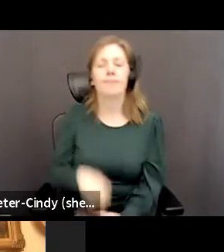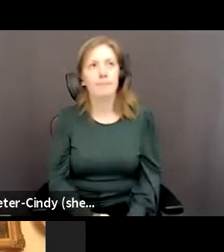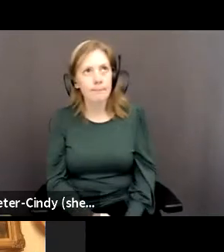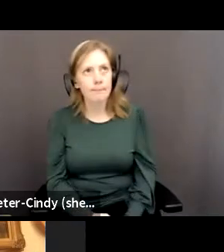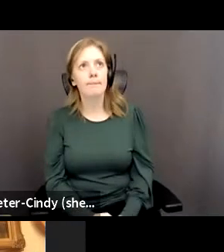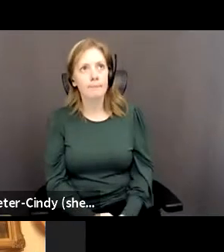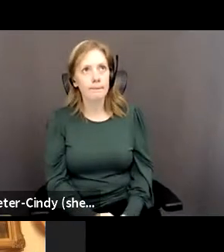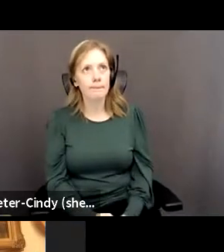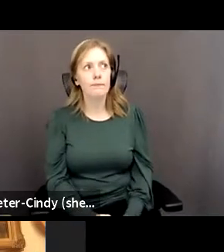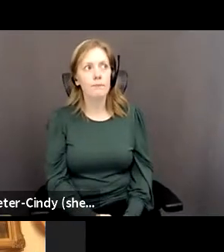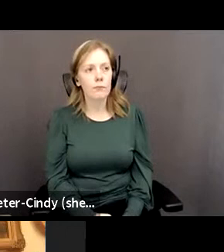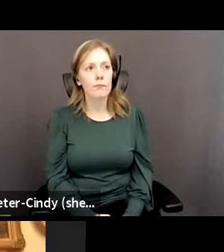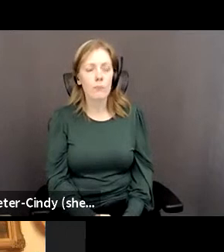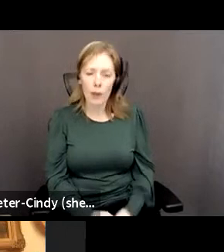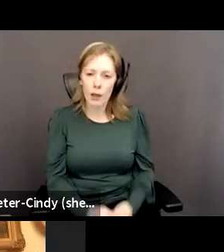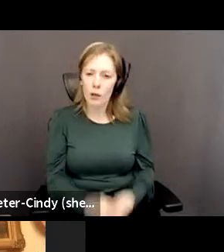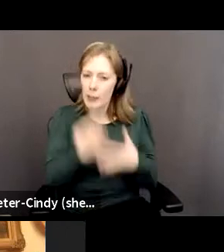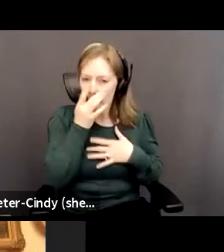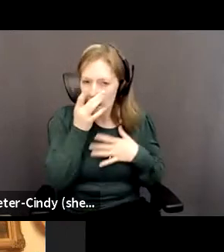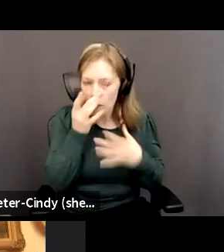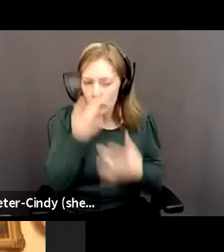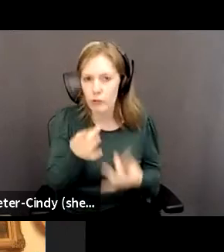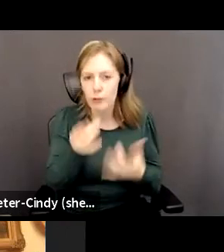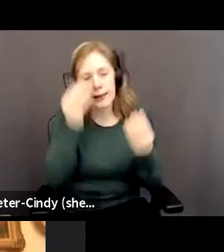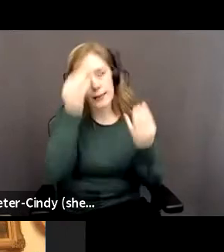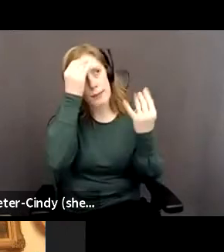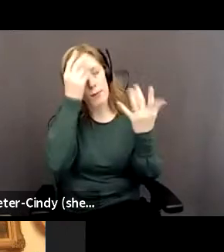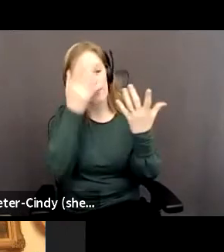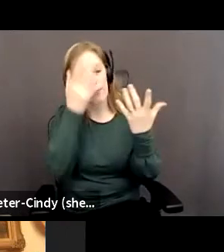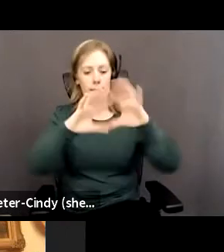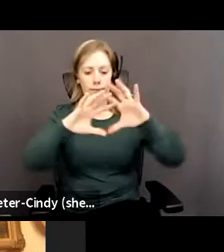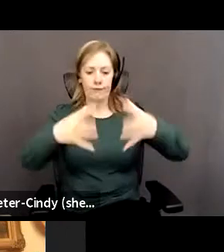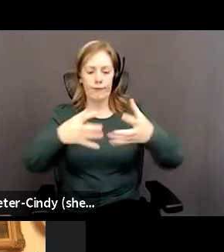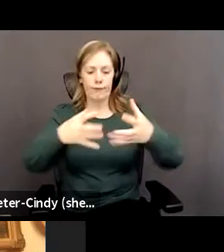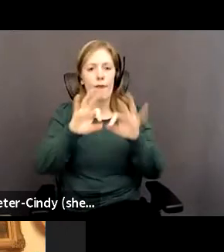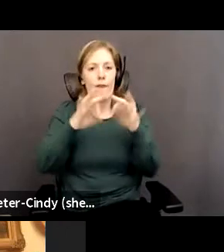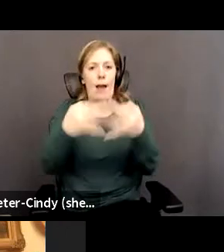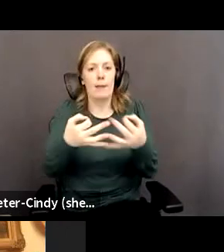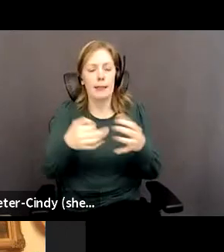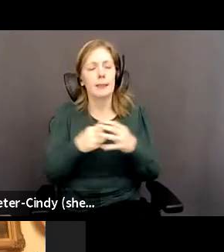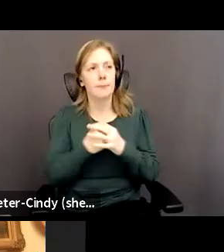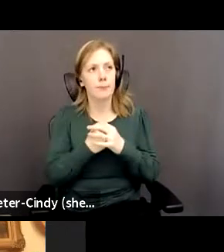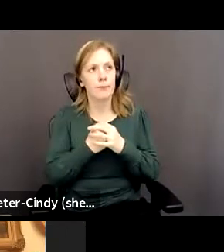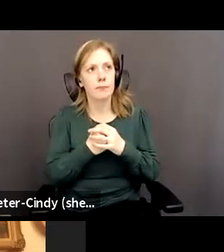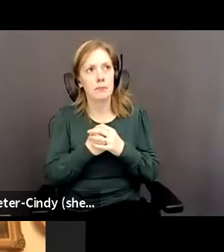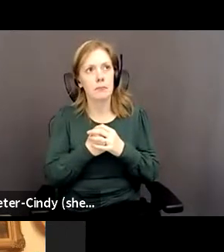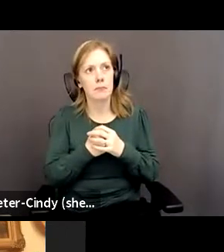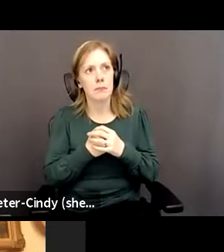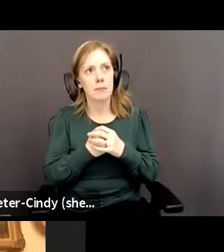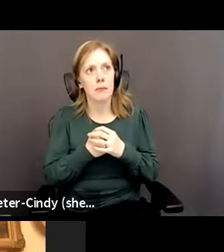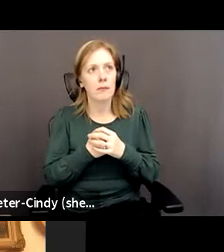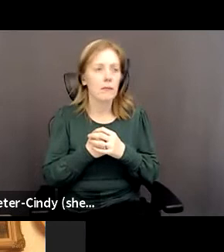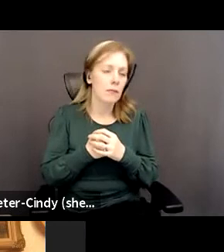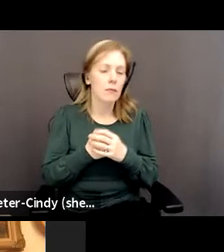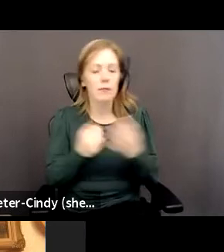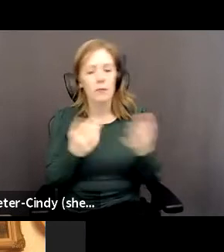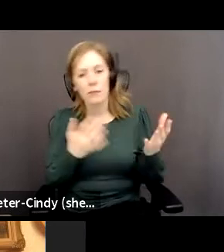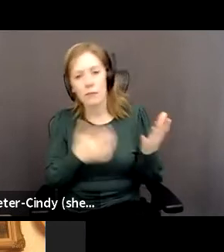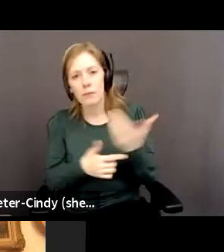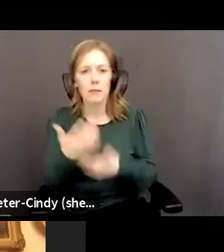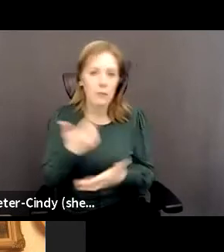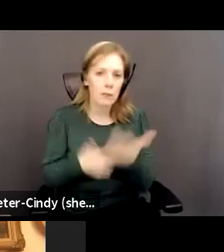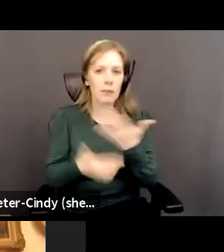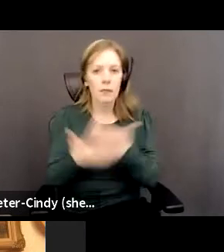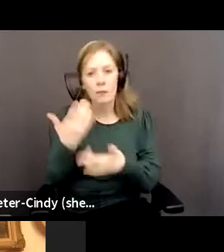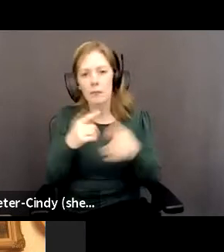thing. Thinking through the question of family, I think particularly for me, of course, that's cultural always based on your location.